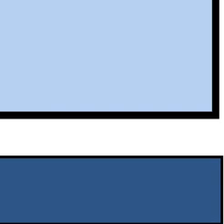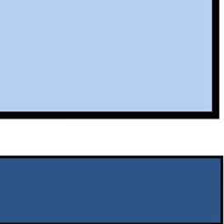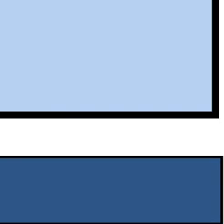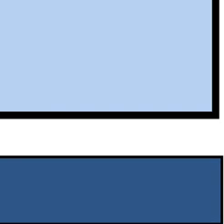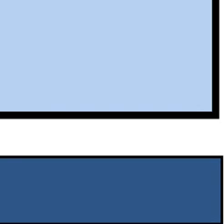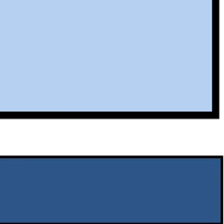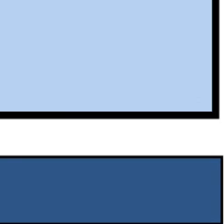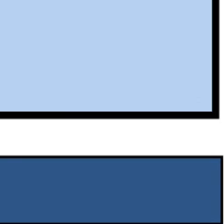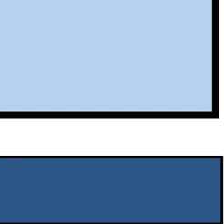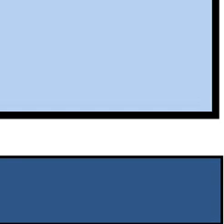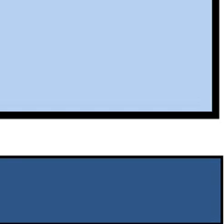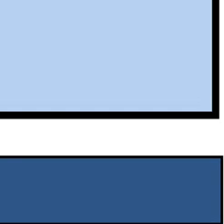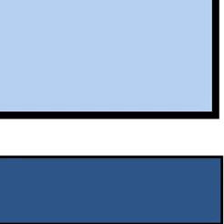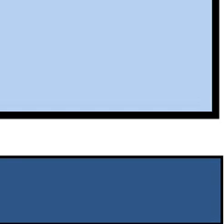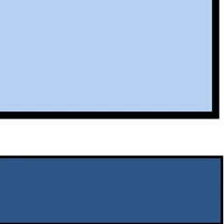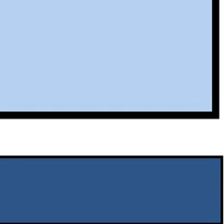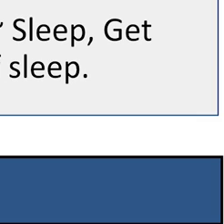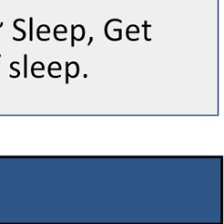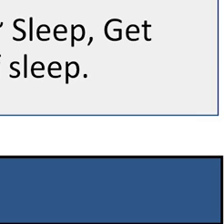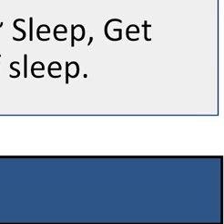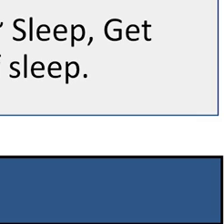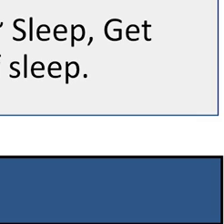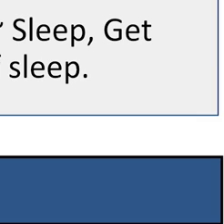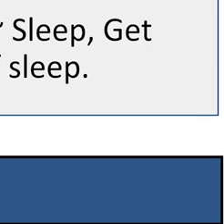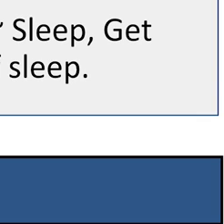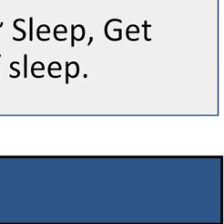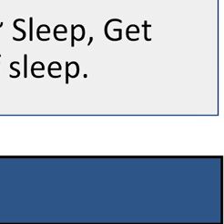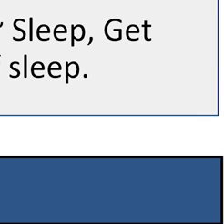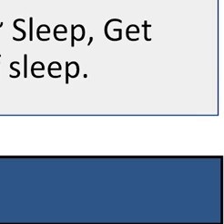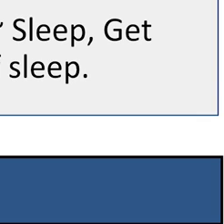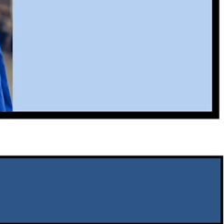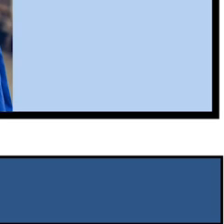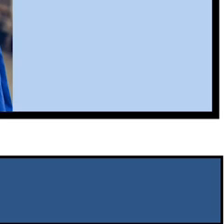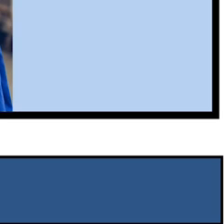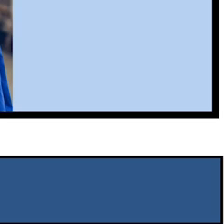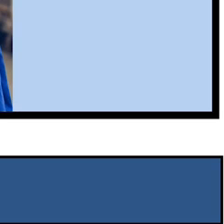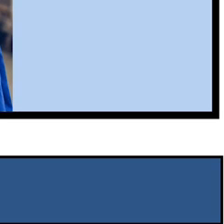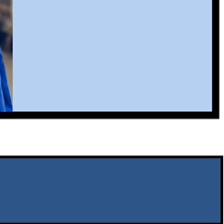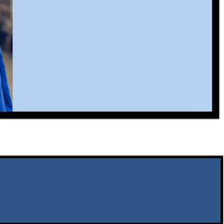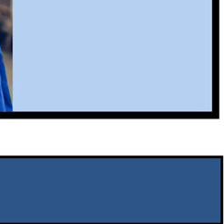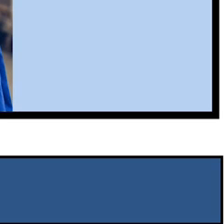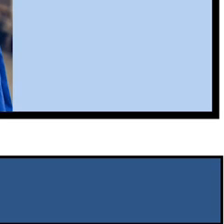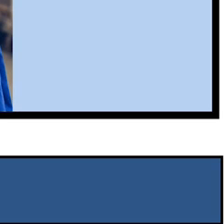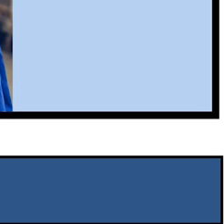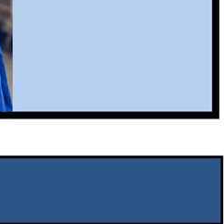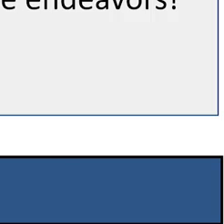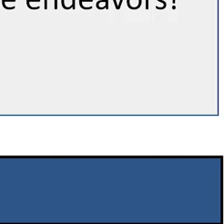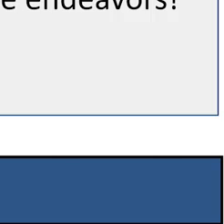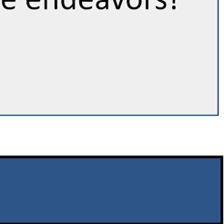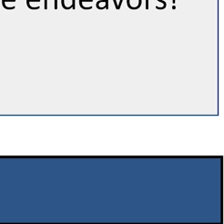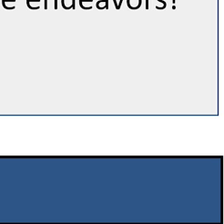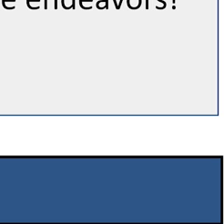Cyrus Larson. Joshua Gibson. Grace Riddell. Cecil